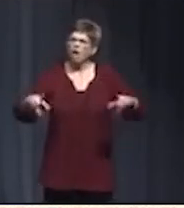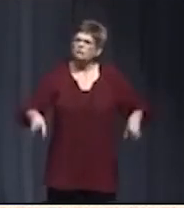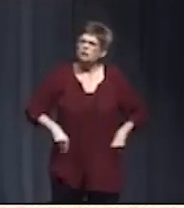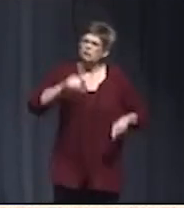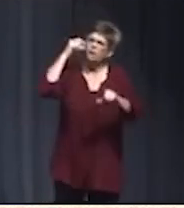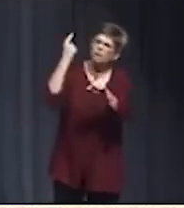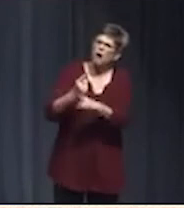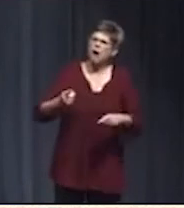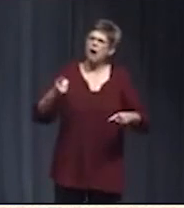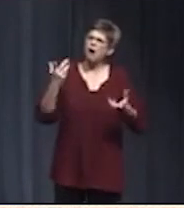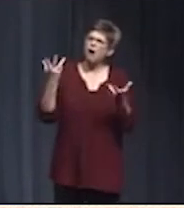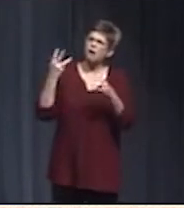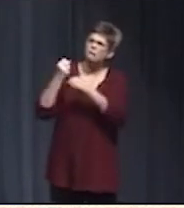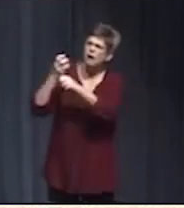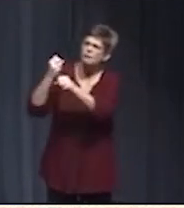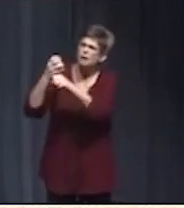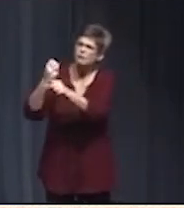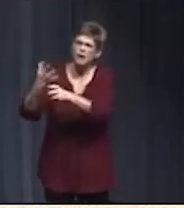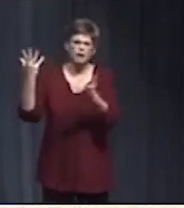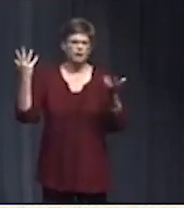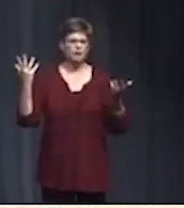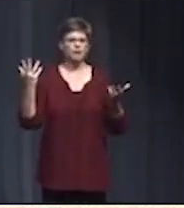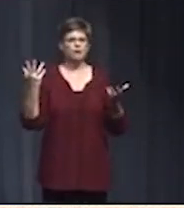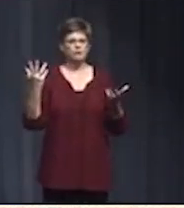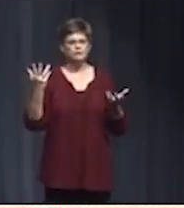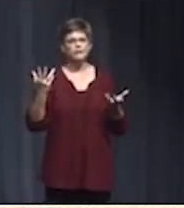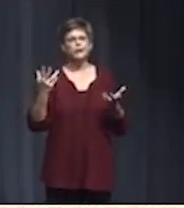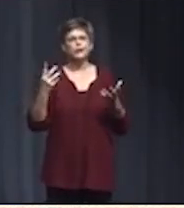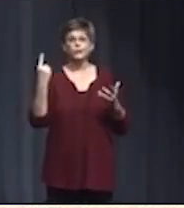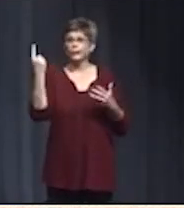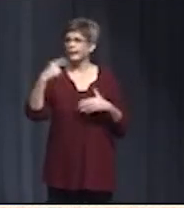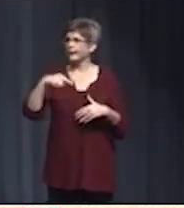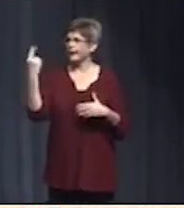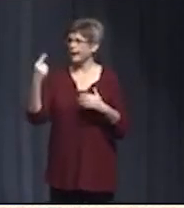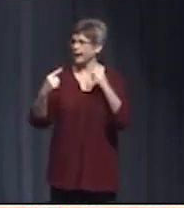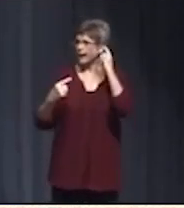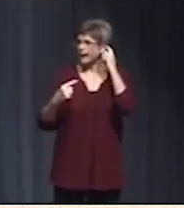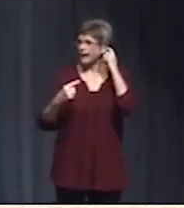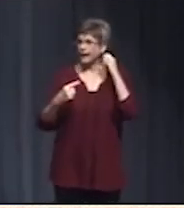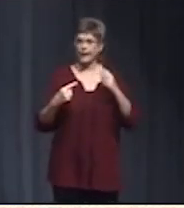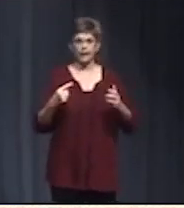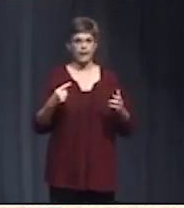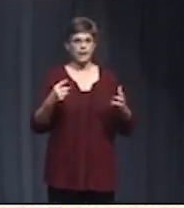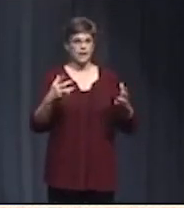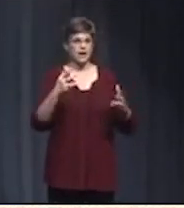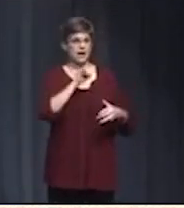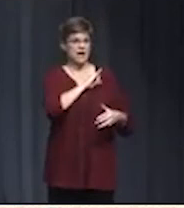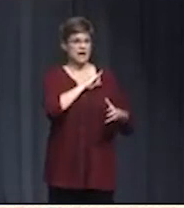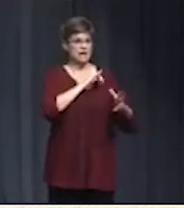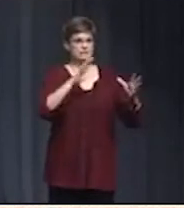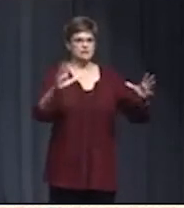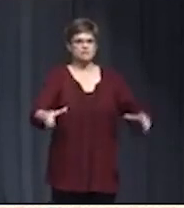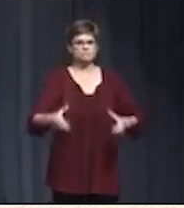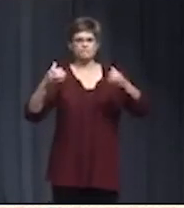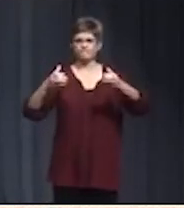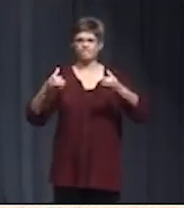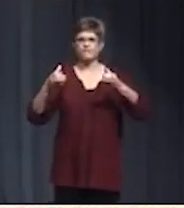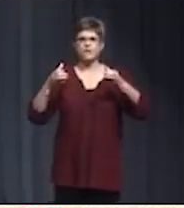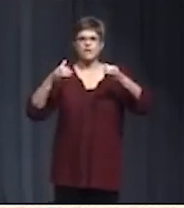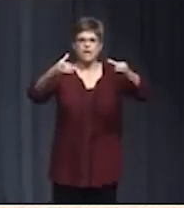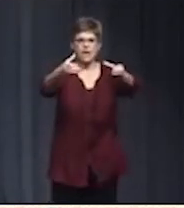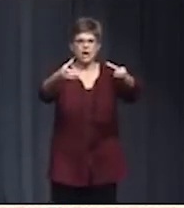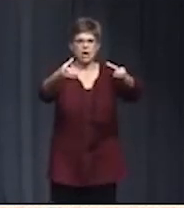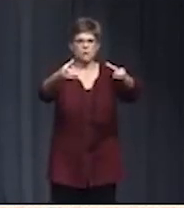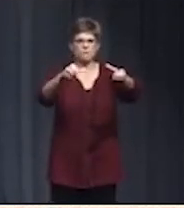blah, blah. Finally, one day, picked him up and went, "Here, he's yours. I'm not